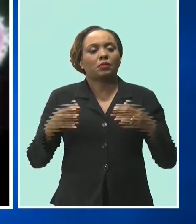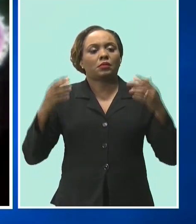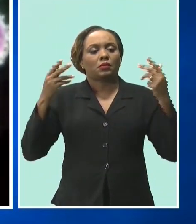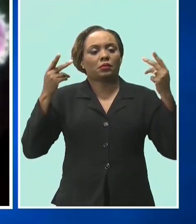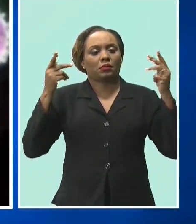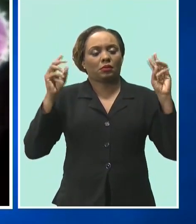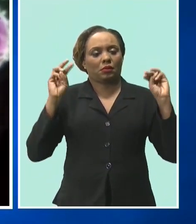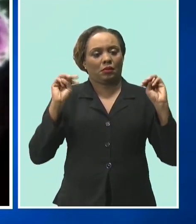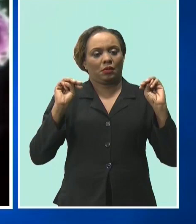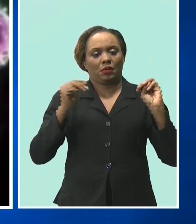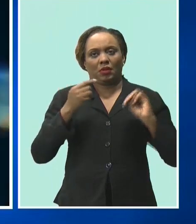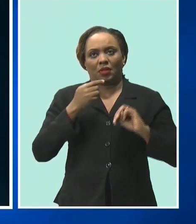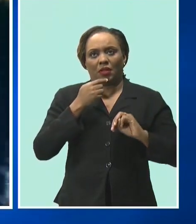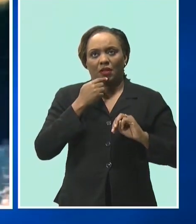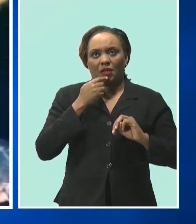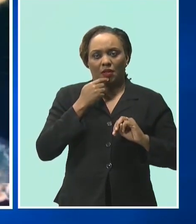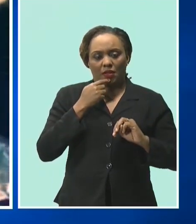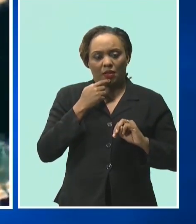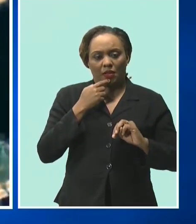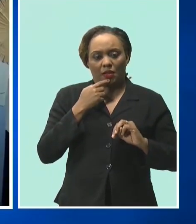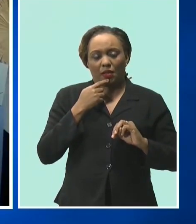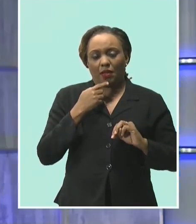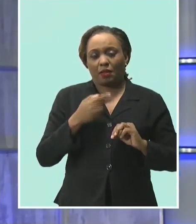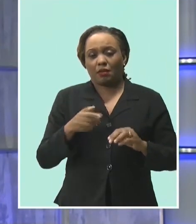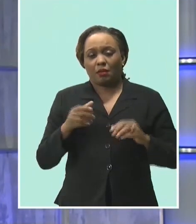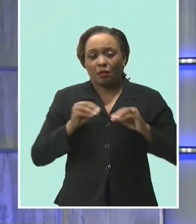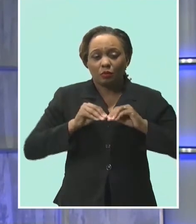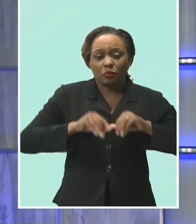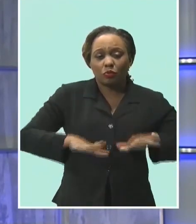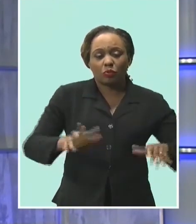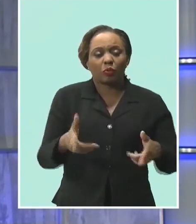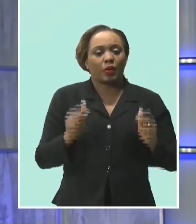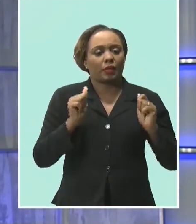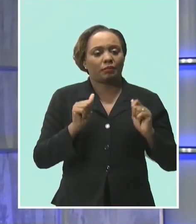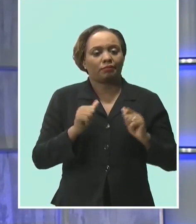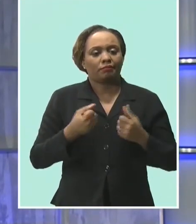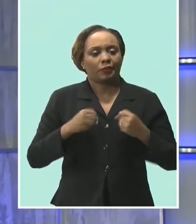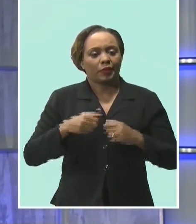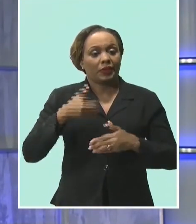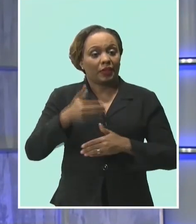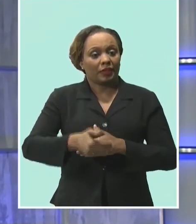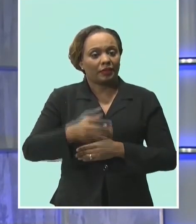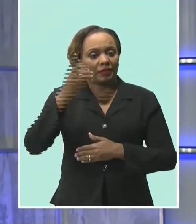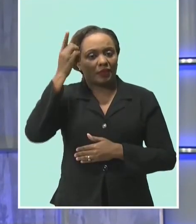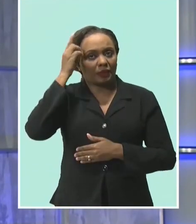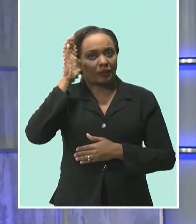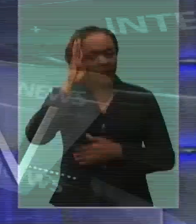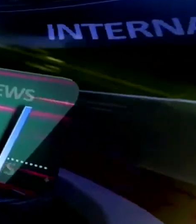determine how quickly the virus spreads. Sports is up next with Damien Best.